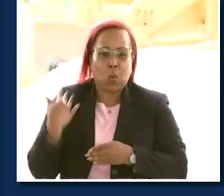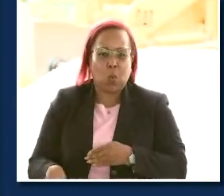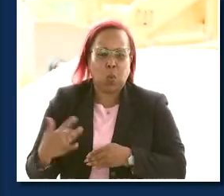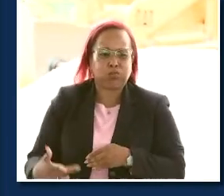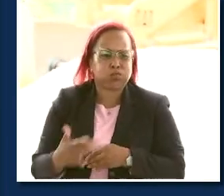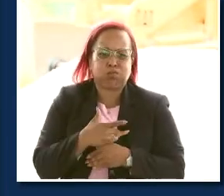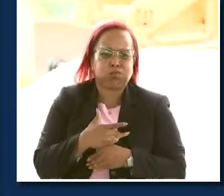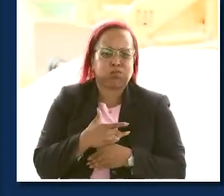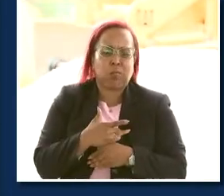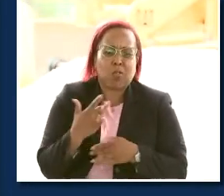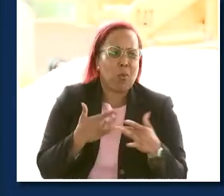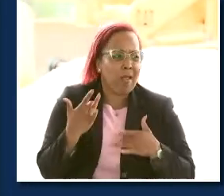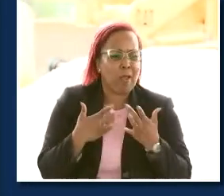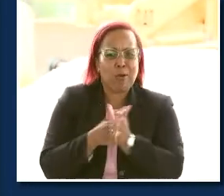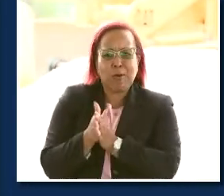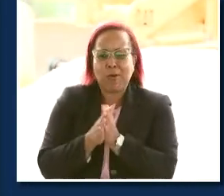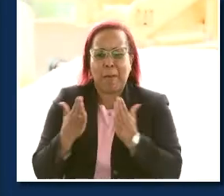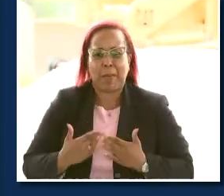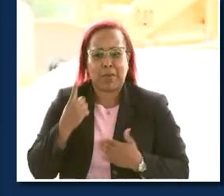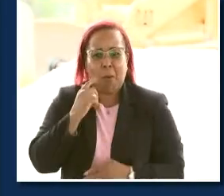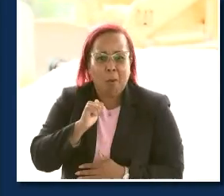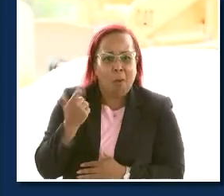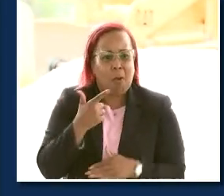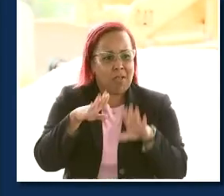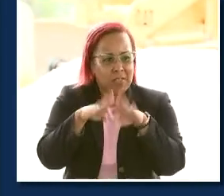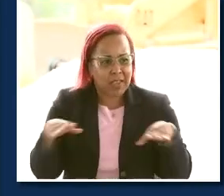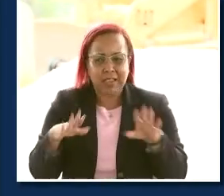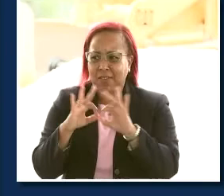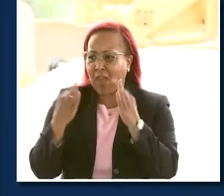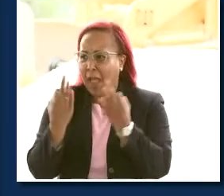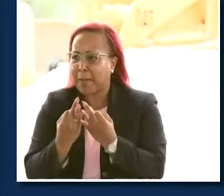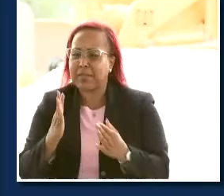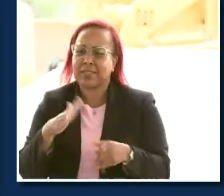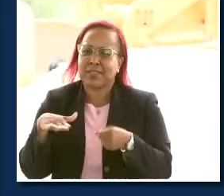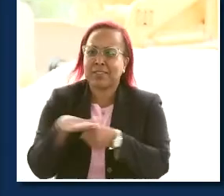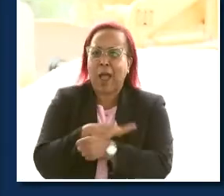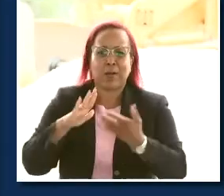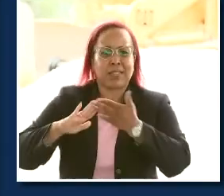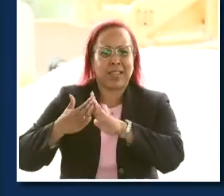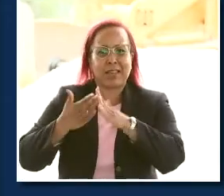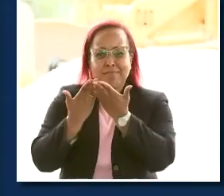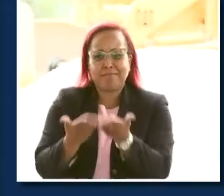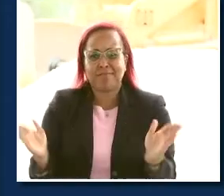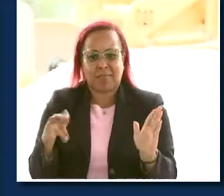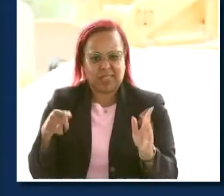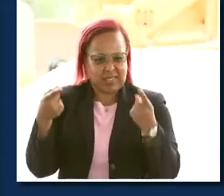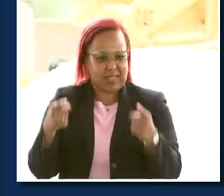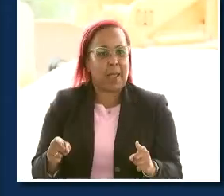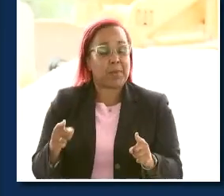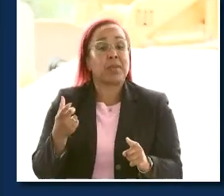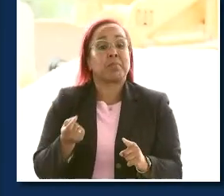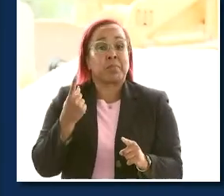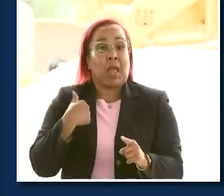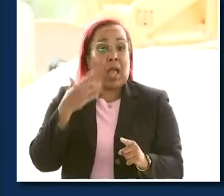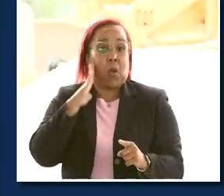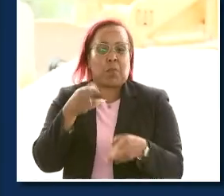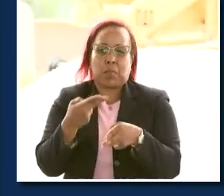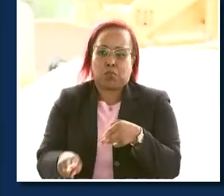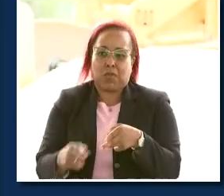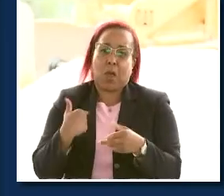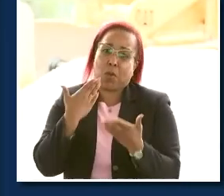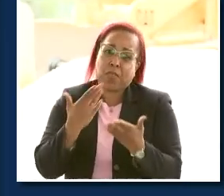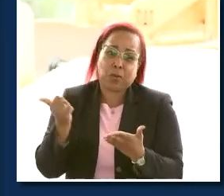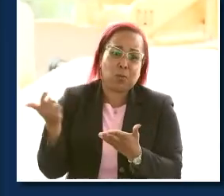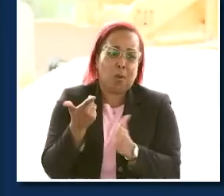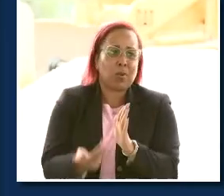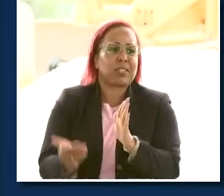honored. I'm so thrilled. I'm so happy for all of our kids and our families and our entire city that this is happening. So I will be brief, and I will thank you